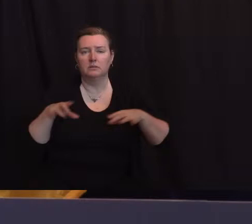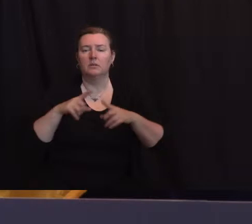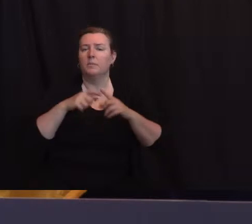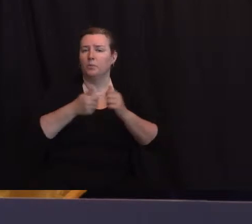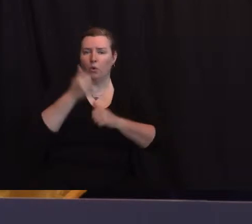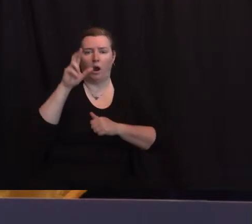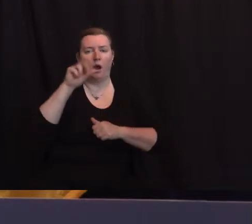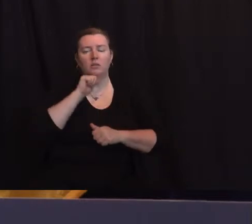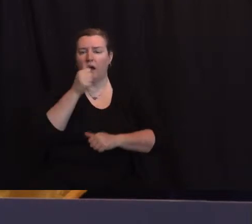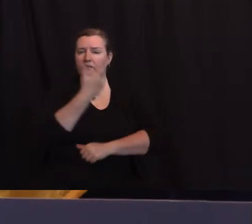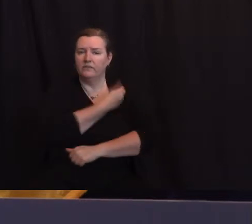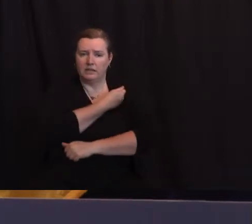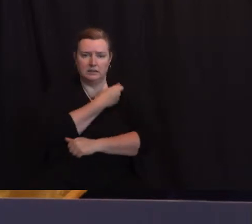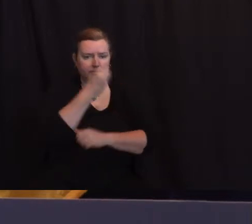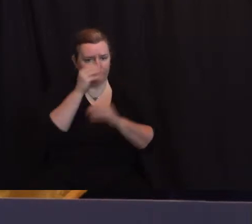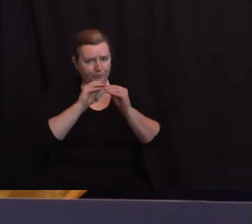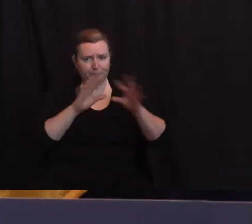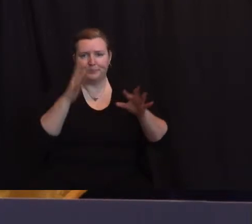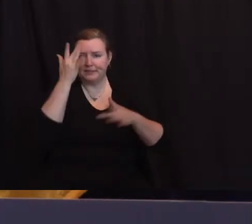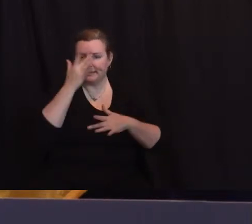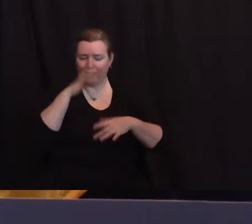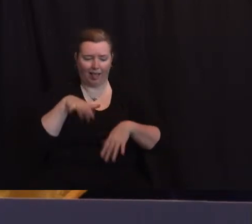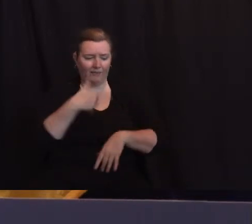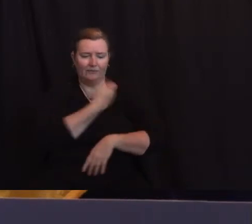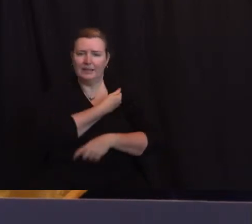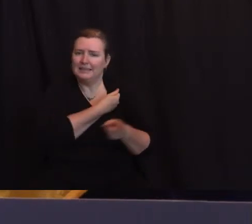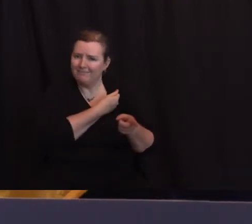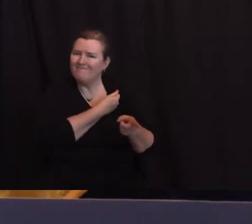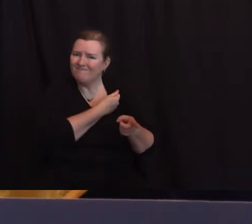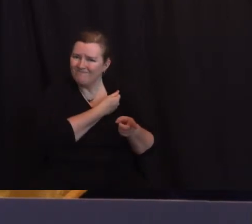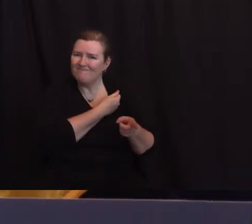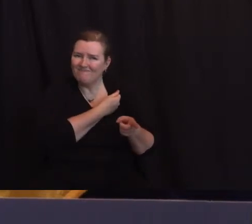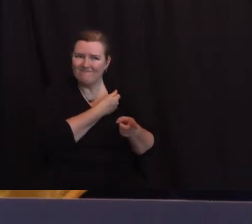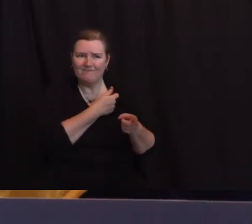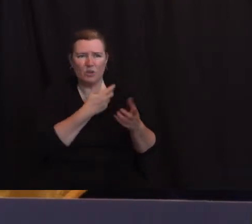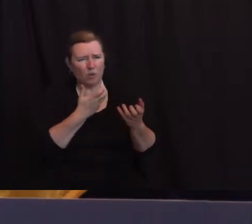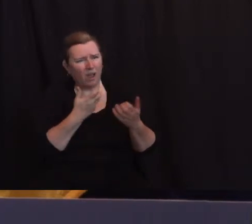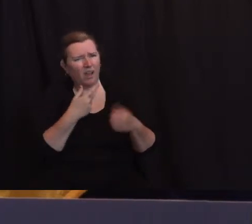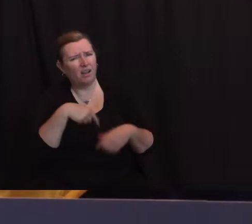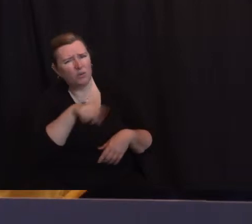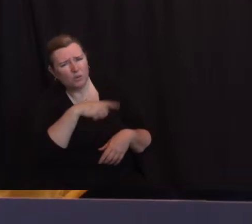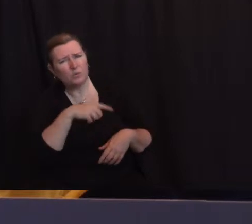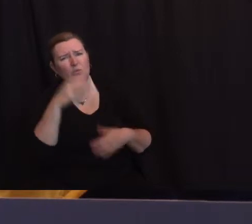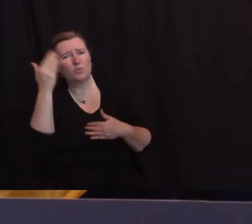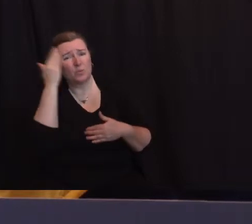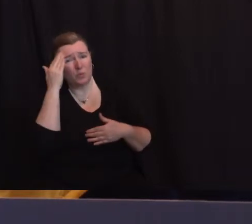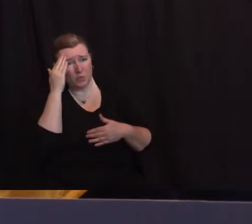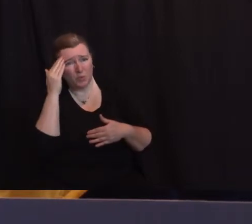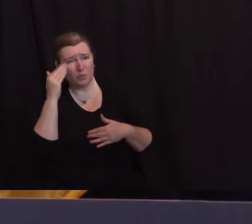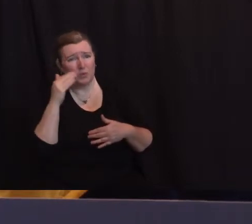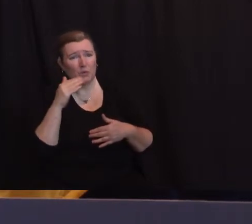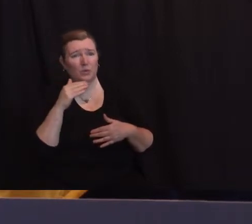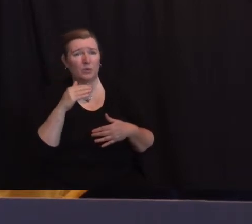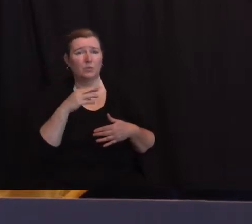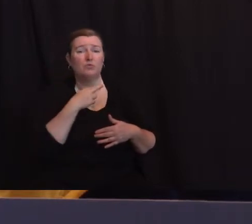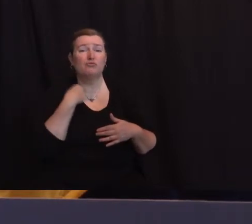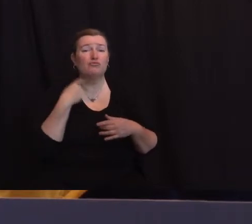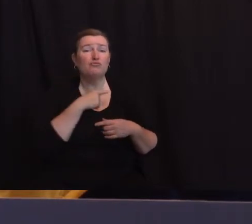overwhelming. And we owe that to people, to make sure you know what the facts are and the risks associated with not being